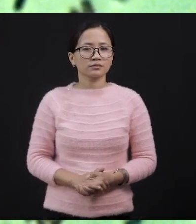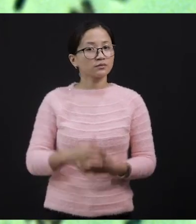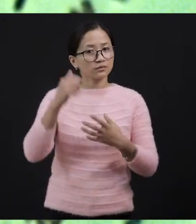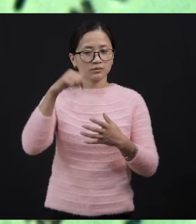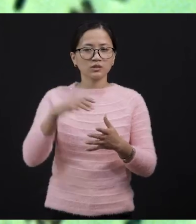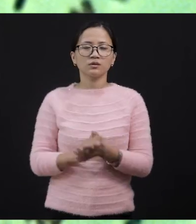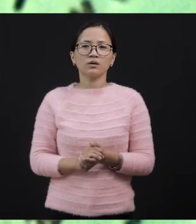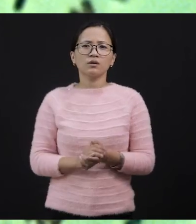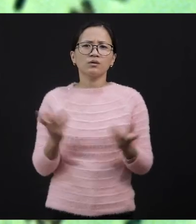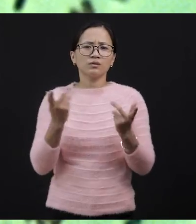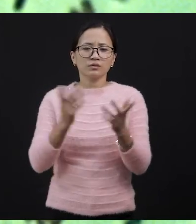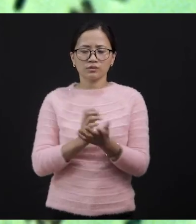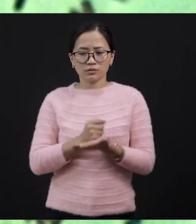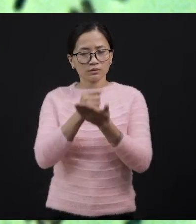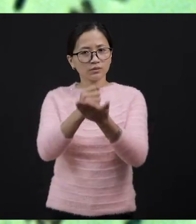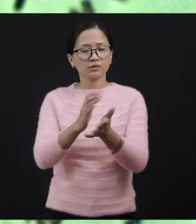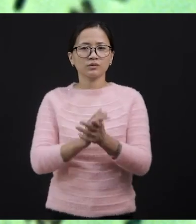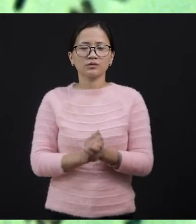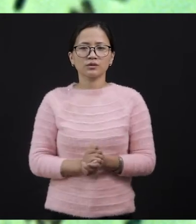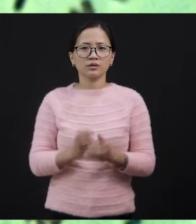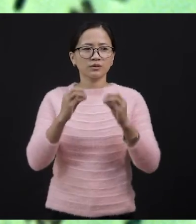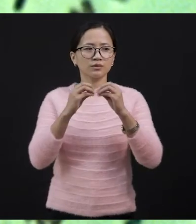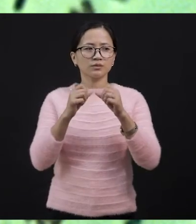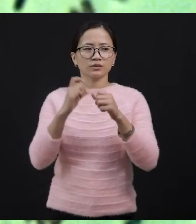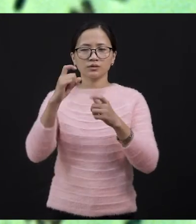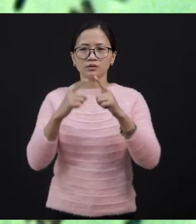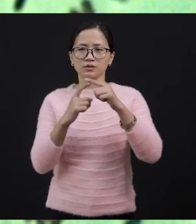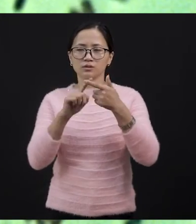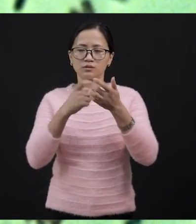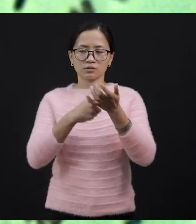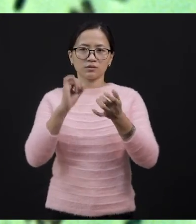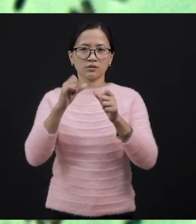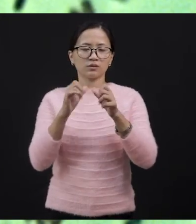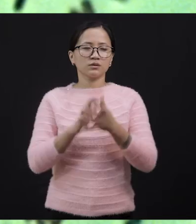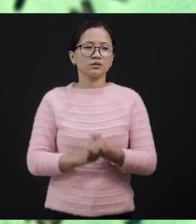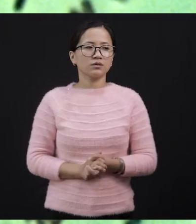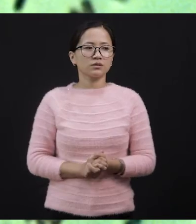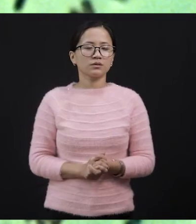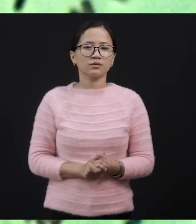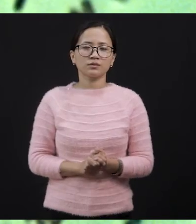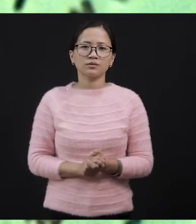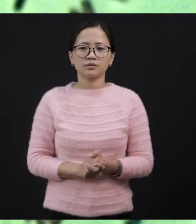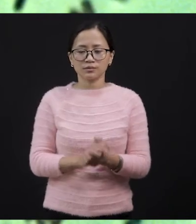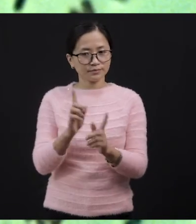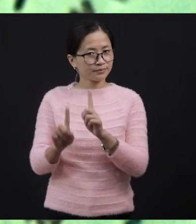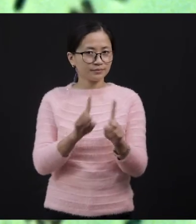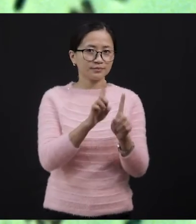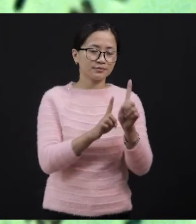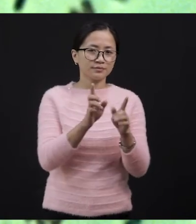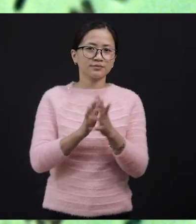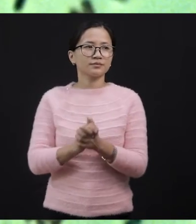Now, with the help of this bacteria, okay, with the help of this bacteria, the